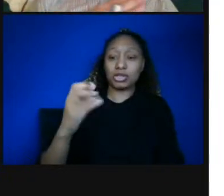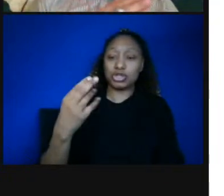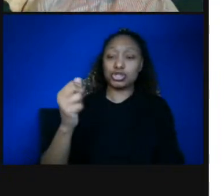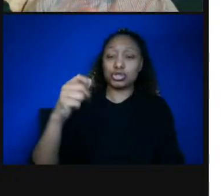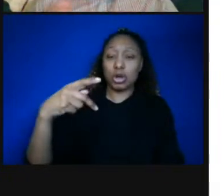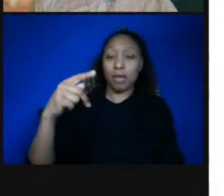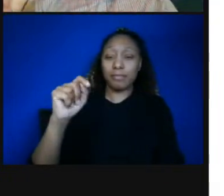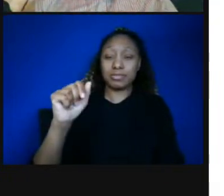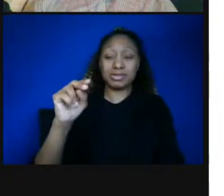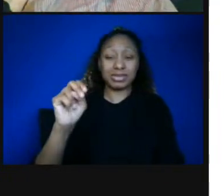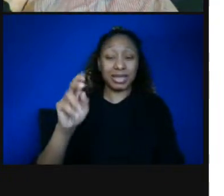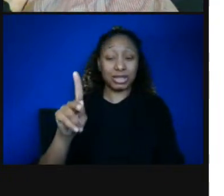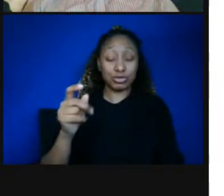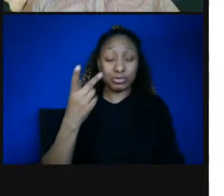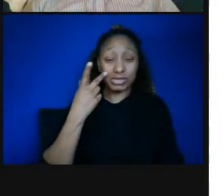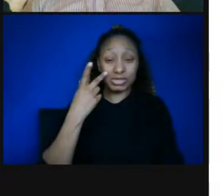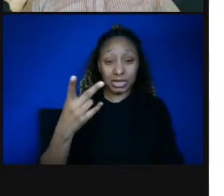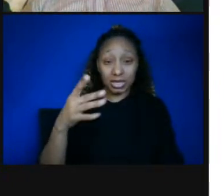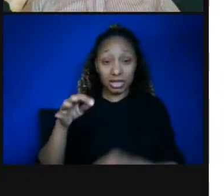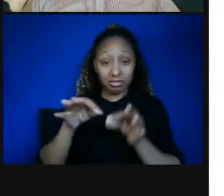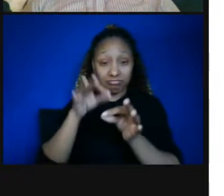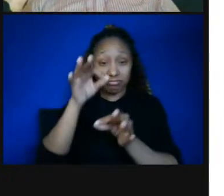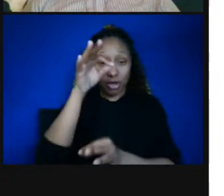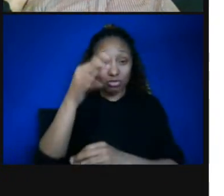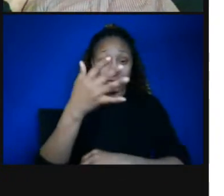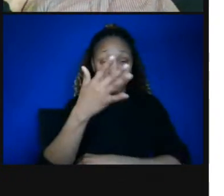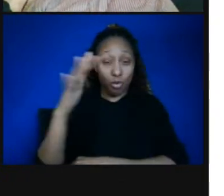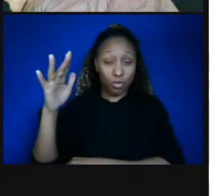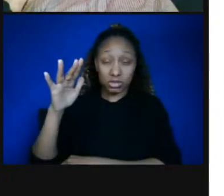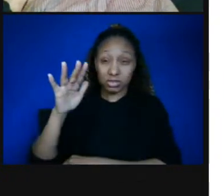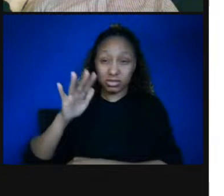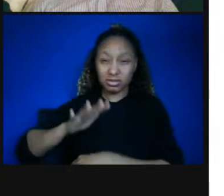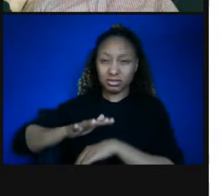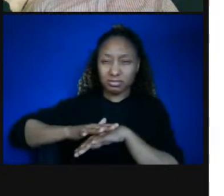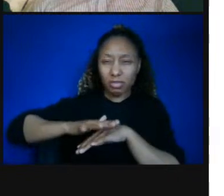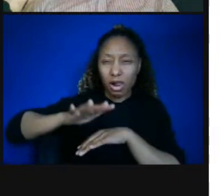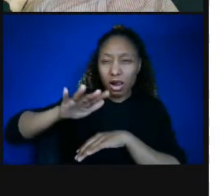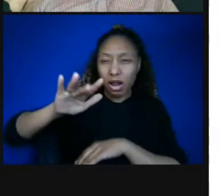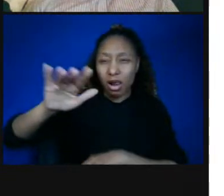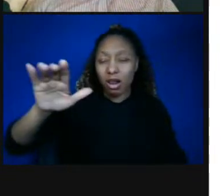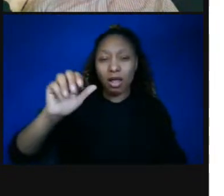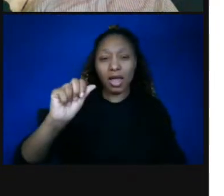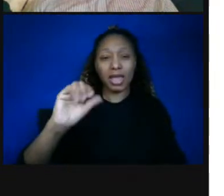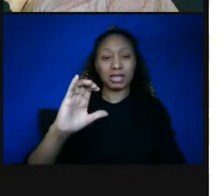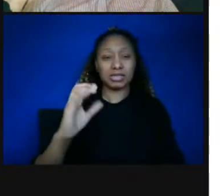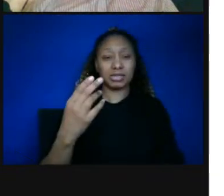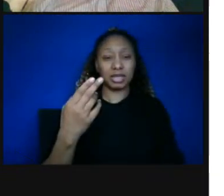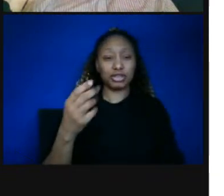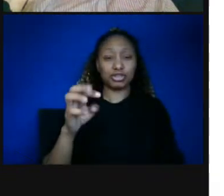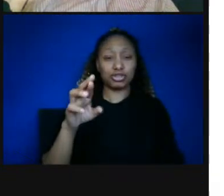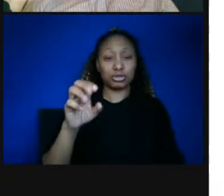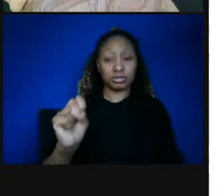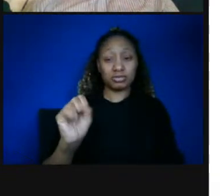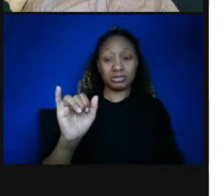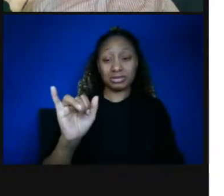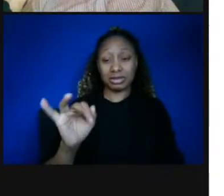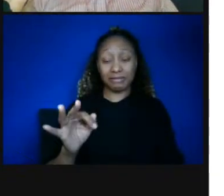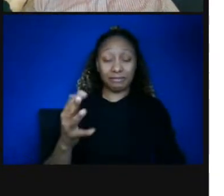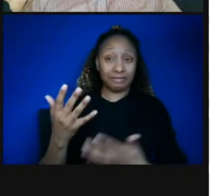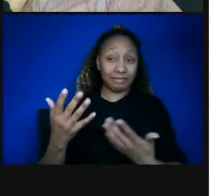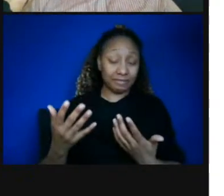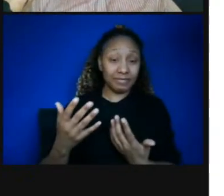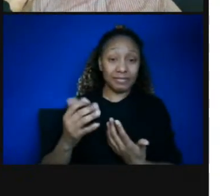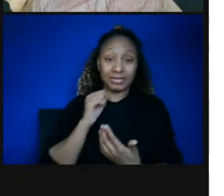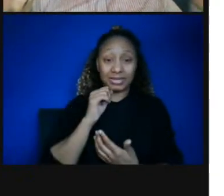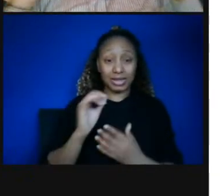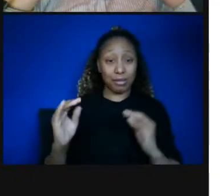forests that stretch in about an acre in, if not more. And you can